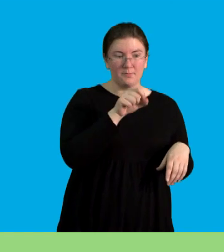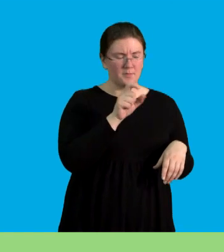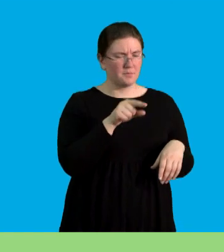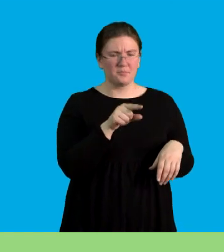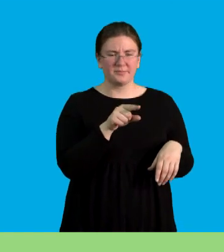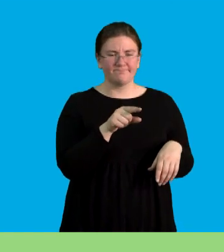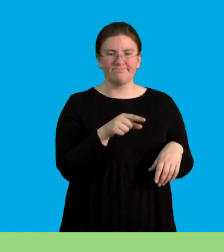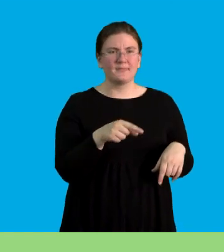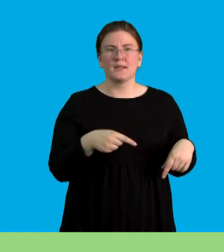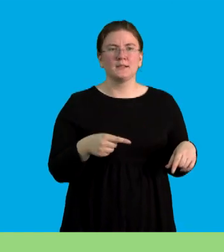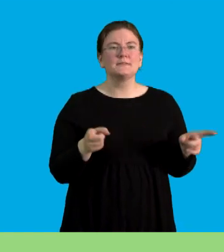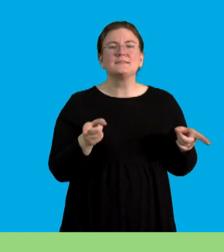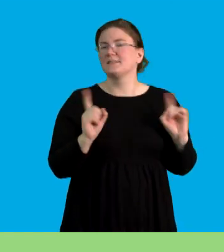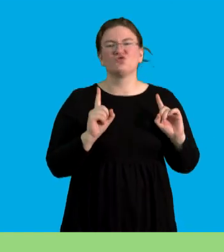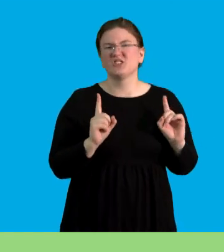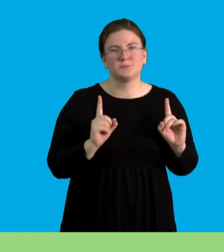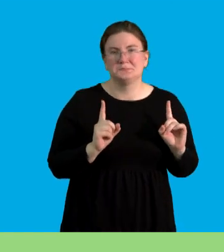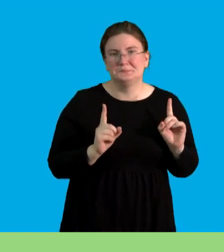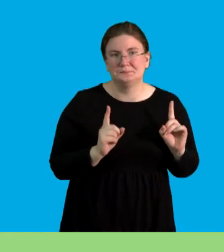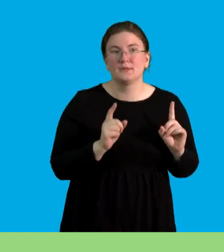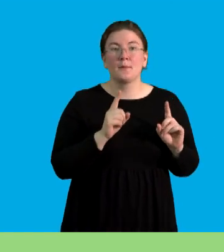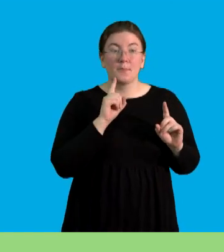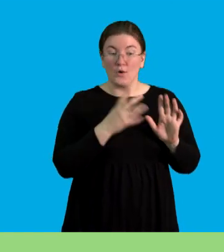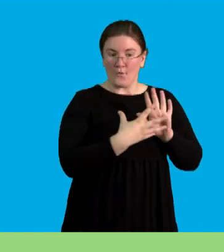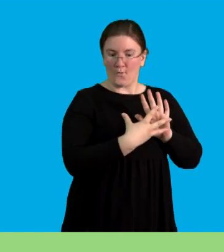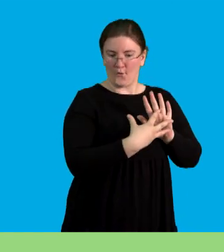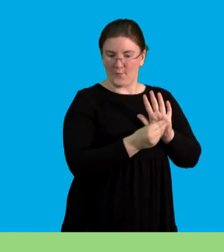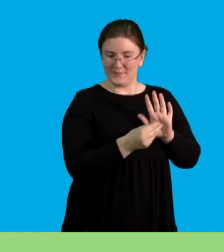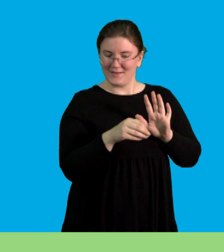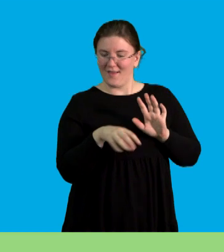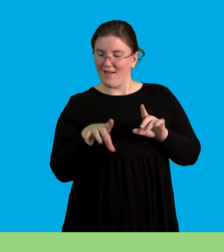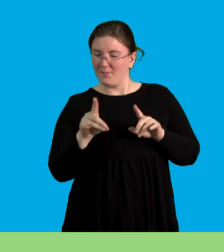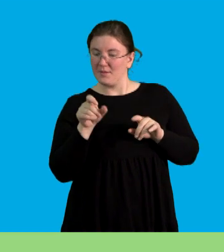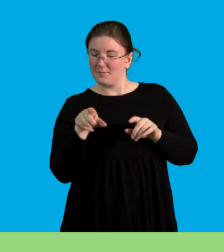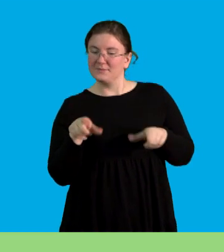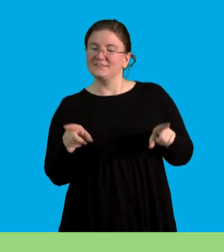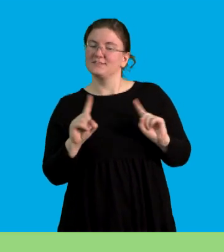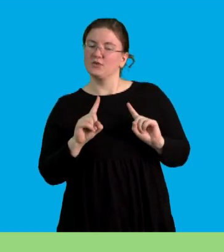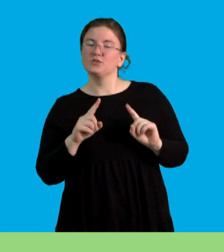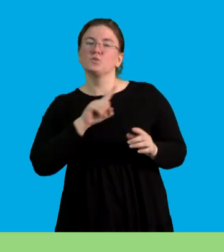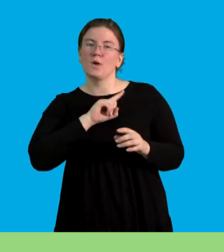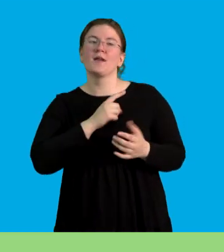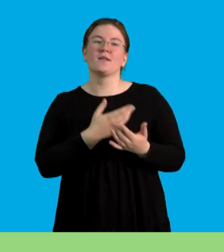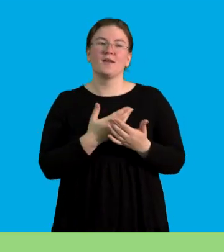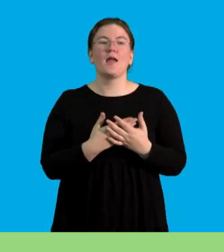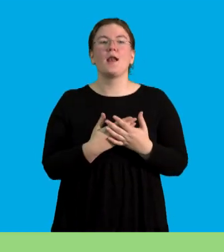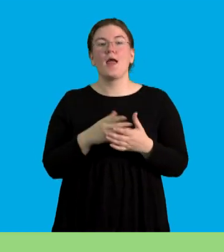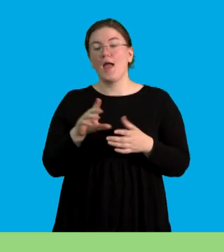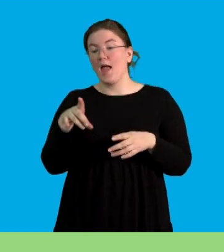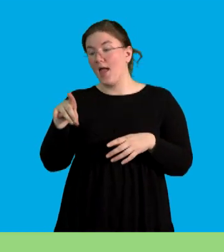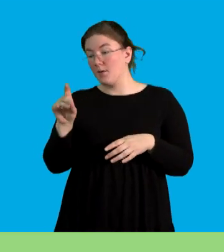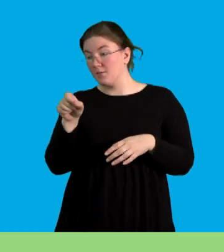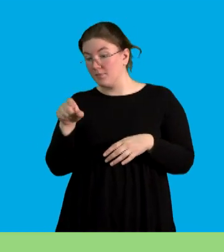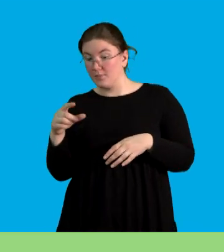takes on the characteristics of a dangerous animal to scare off